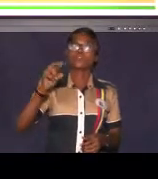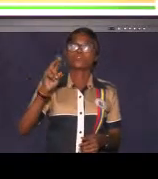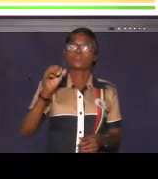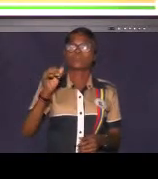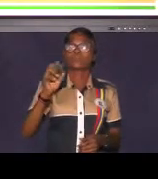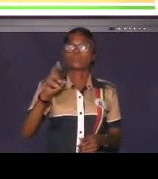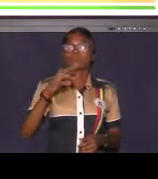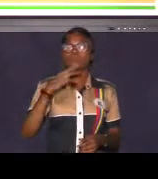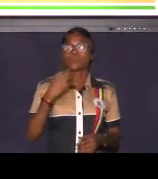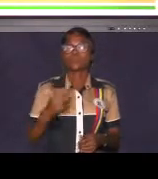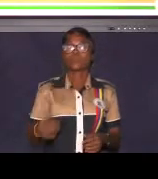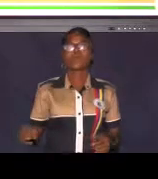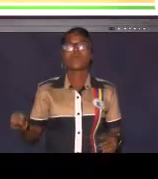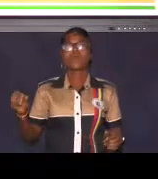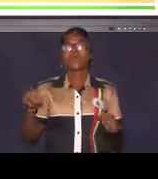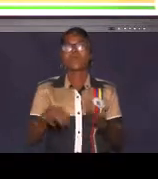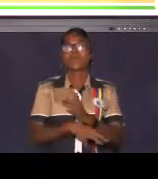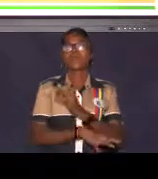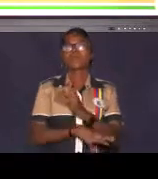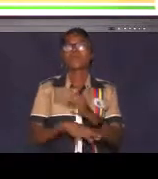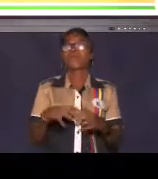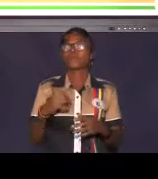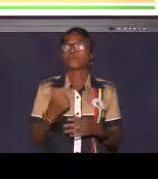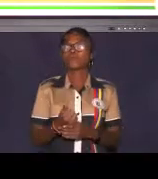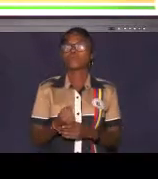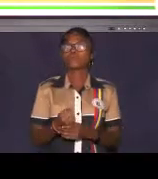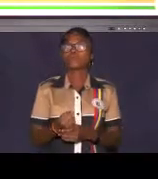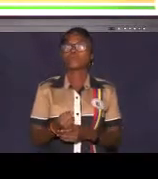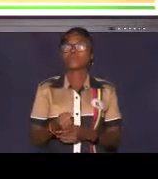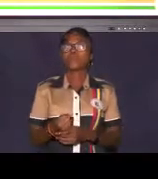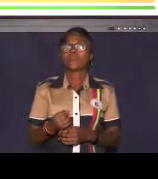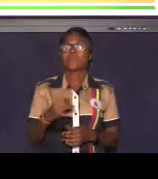you're familiar with it, then today's lesson will be a revision